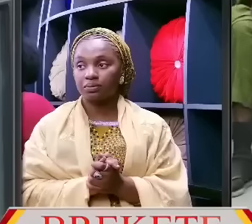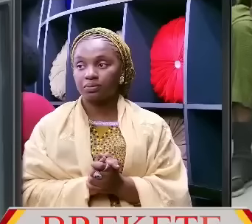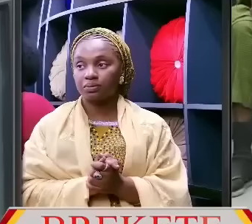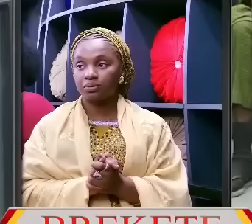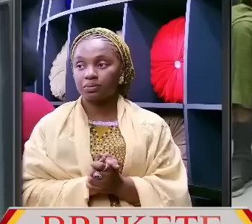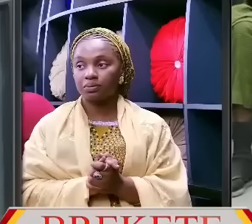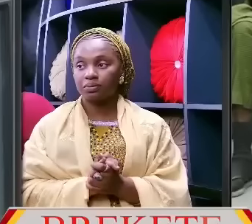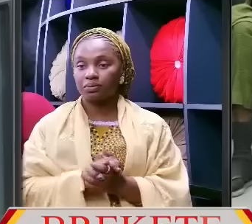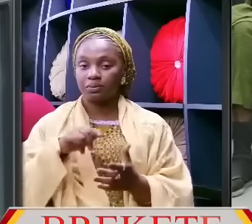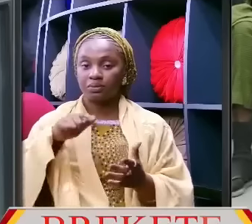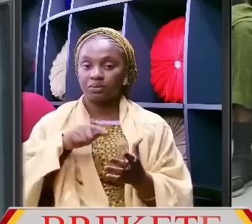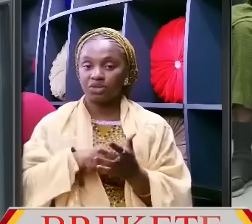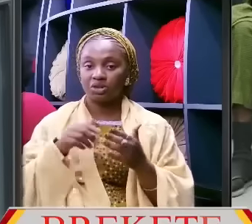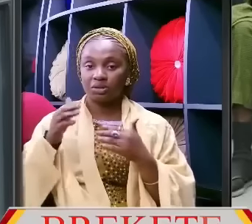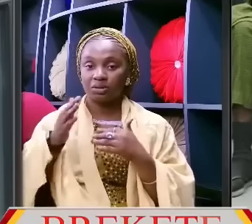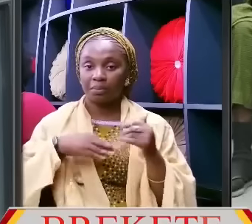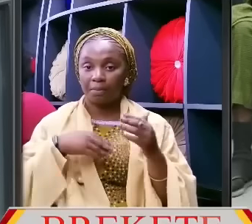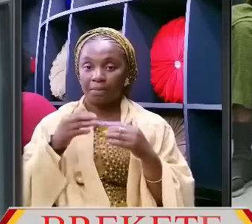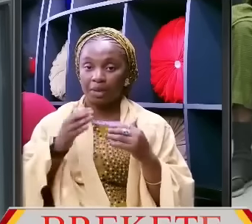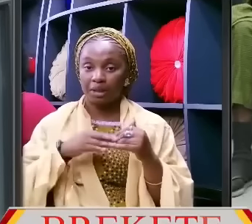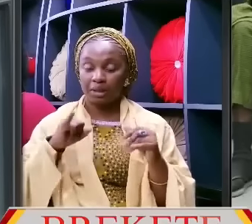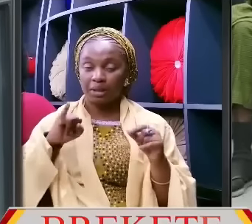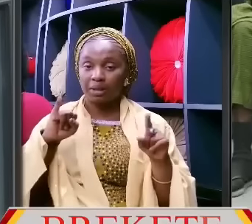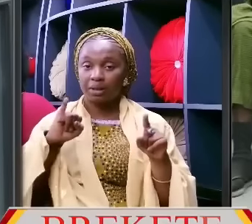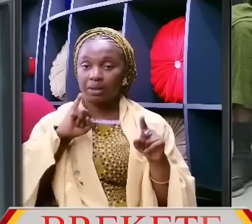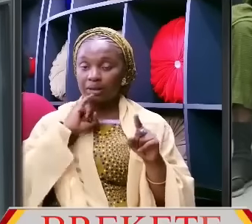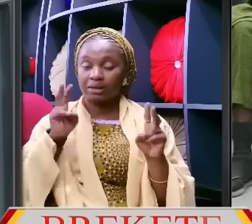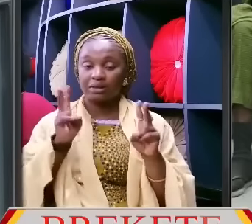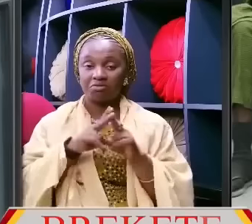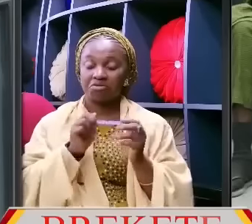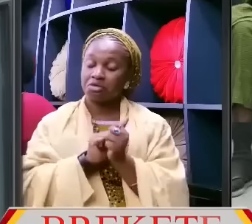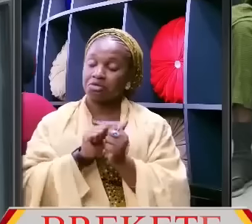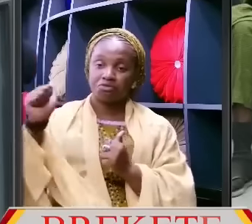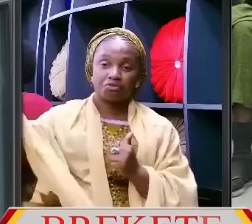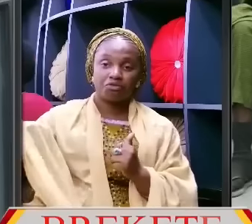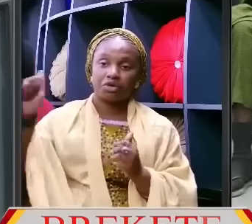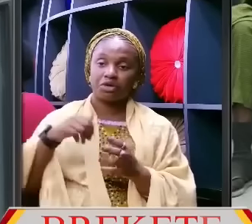sir. This matter is deeper than we.